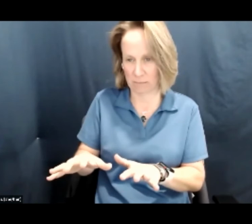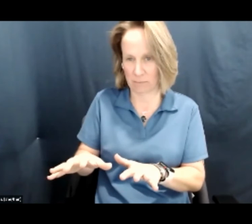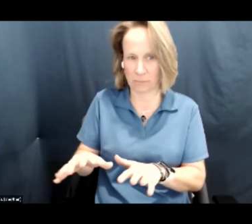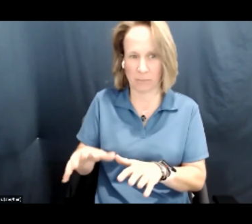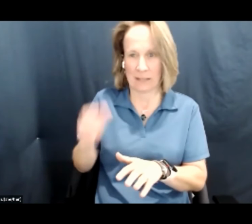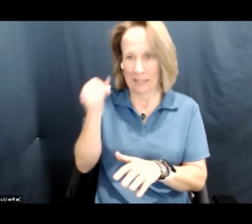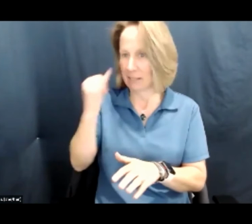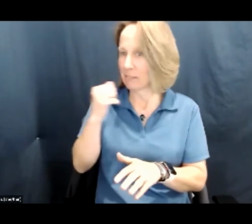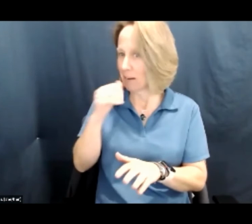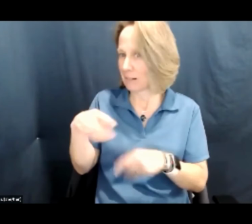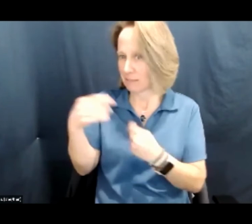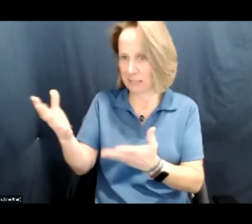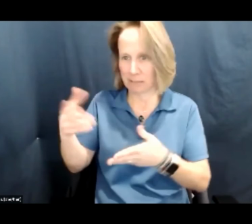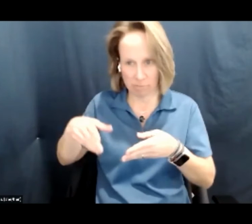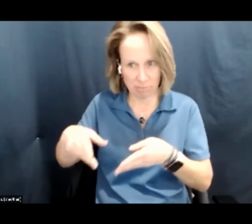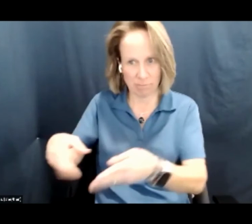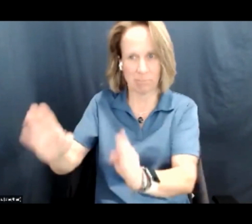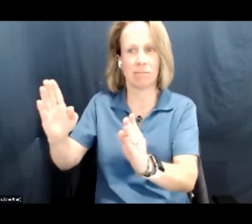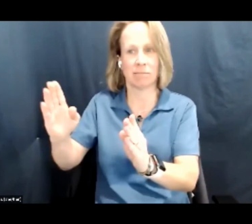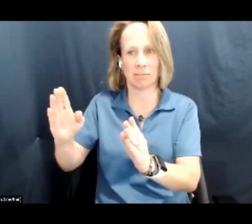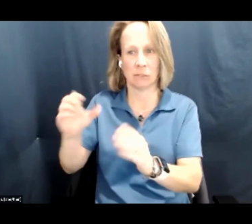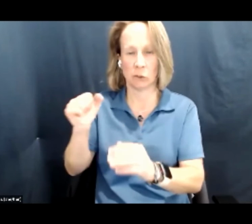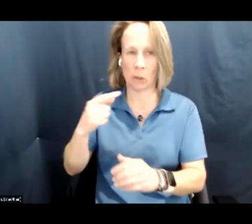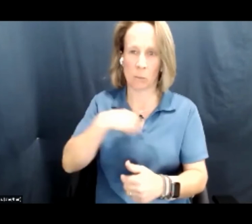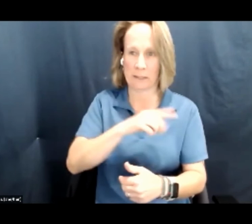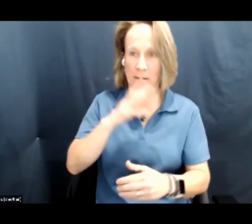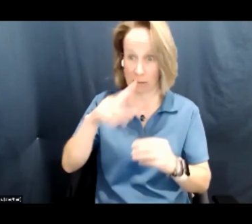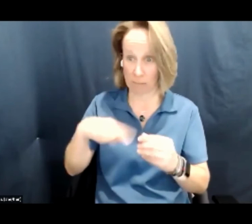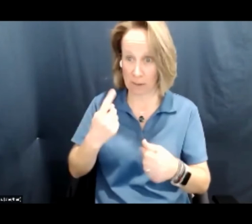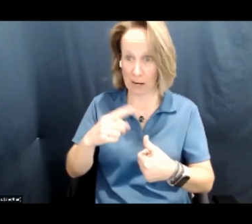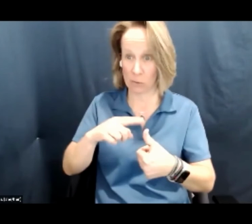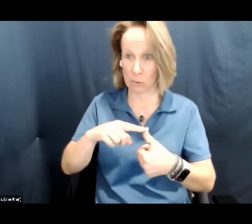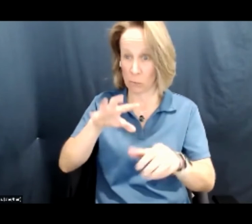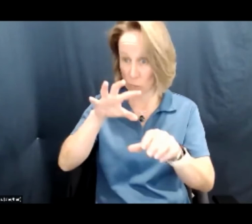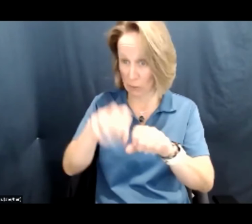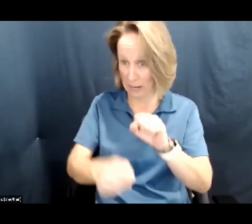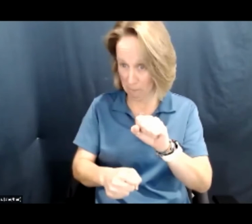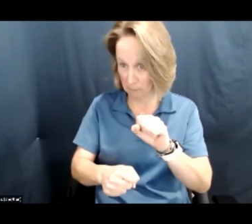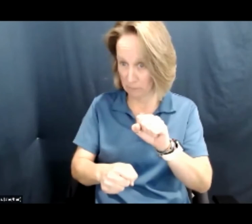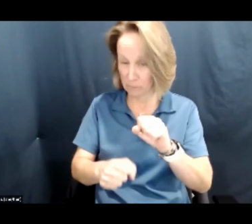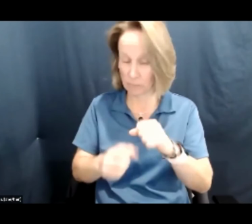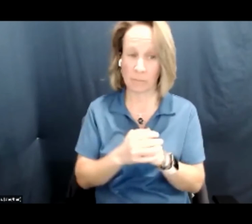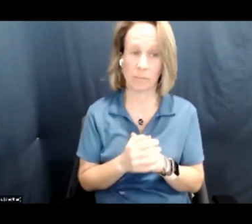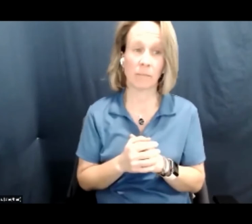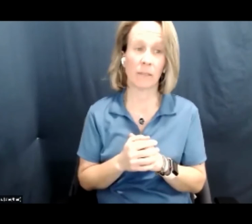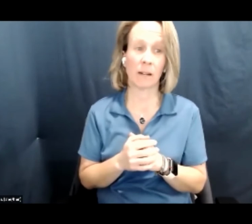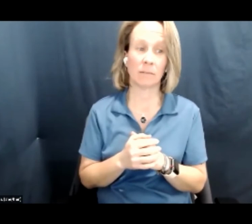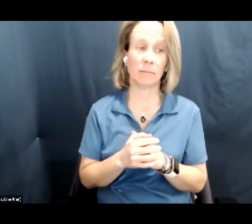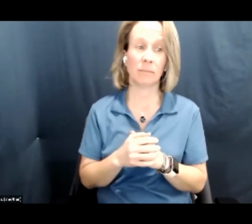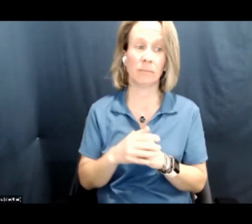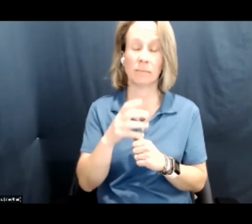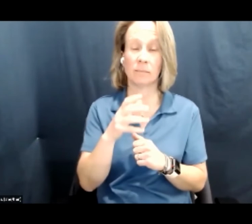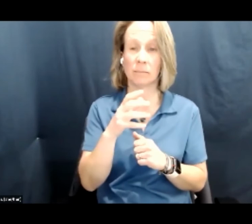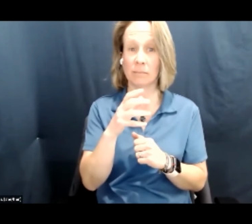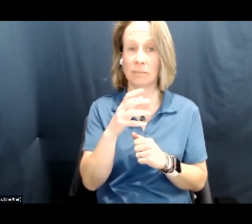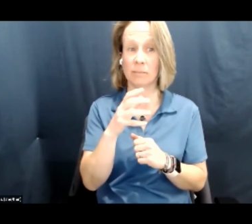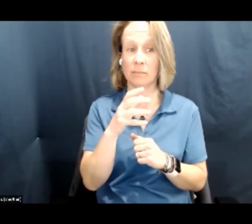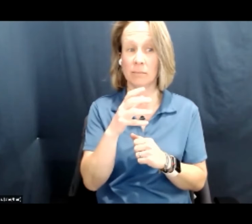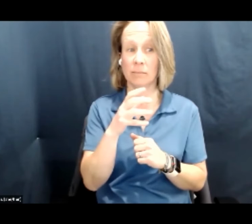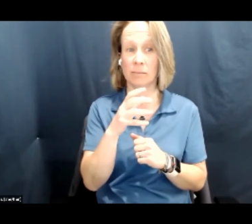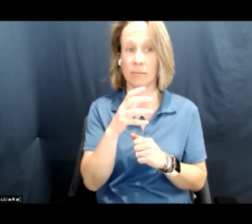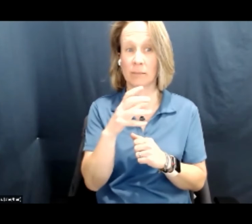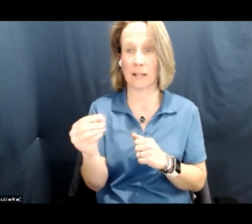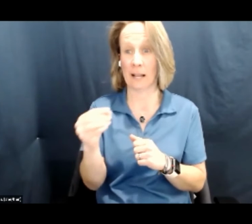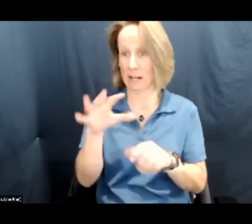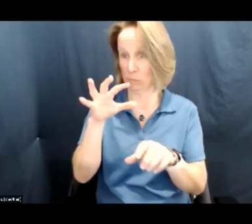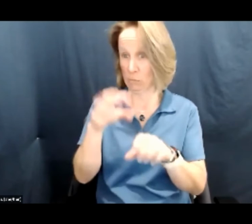things. So we talk about rape. And when we're talking about rape, oftentimes we're talking about if